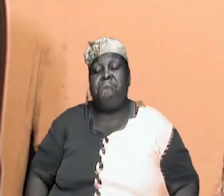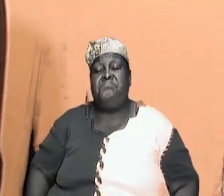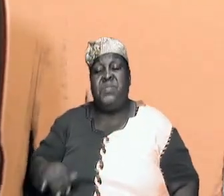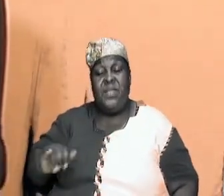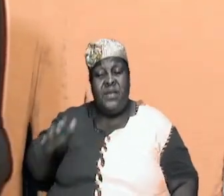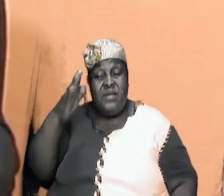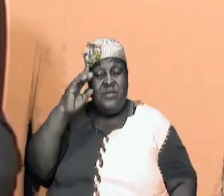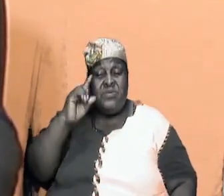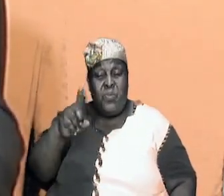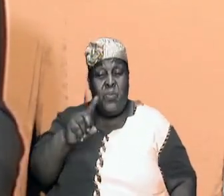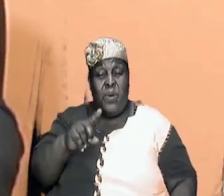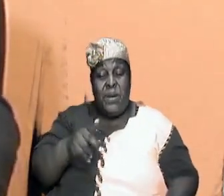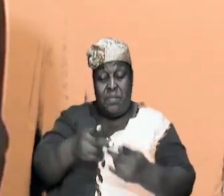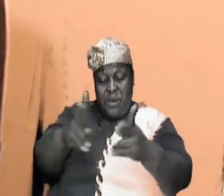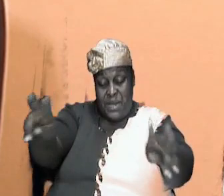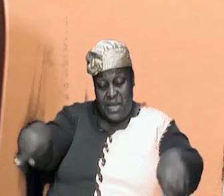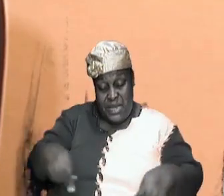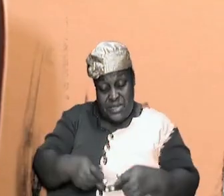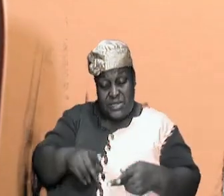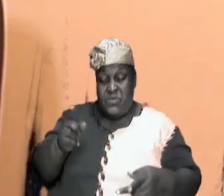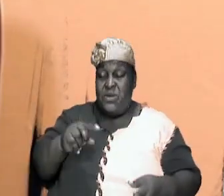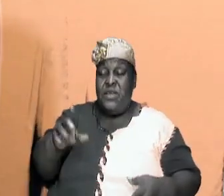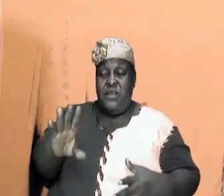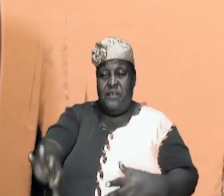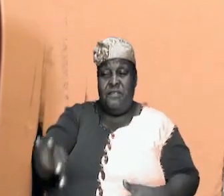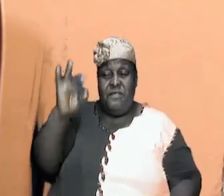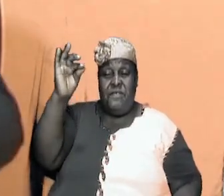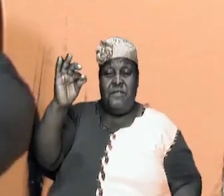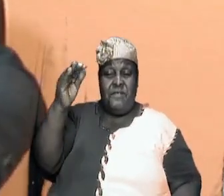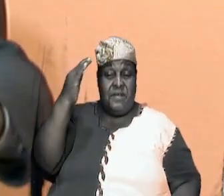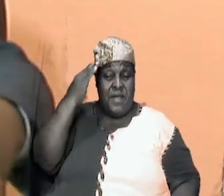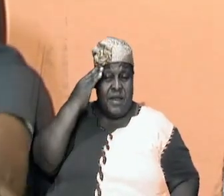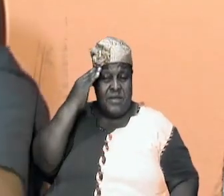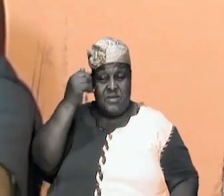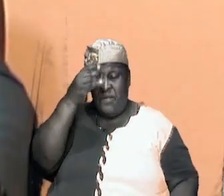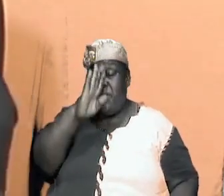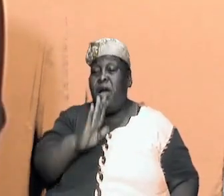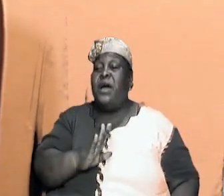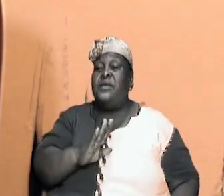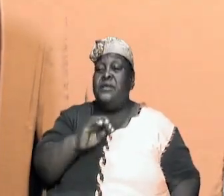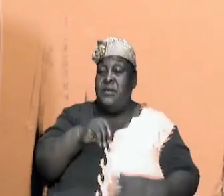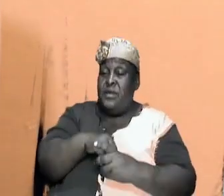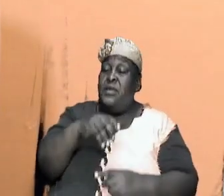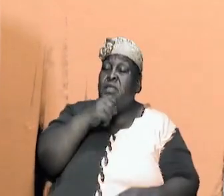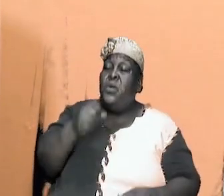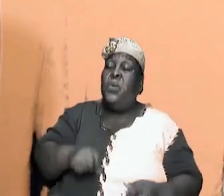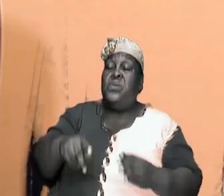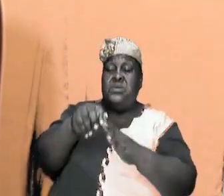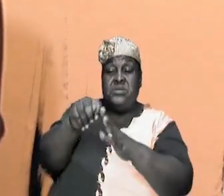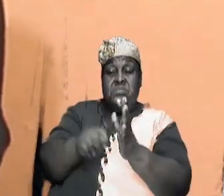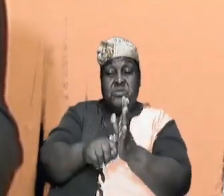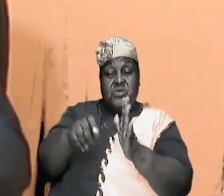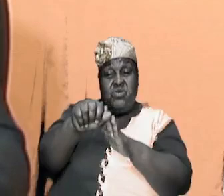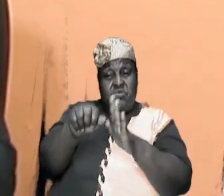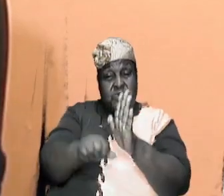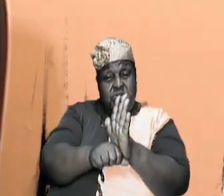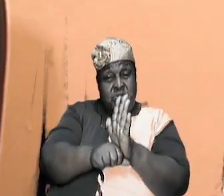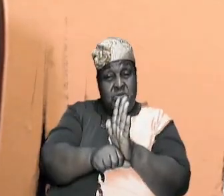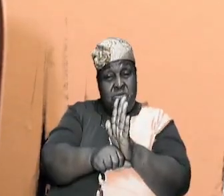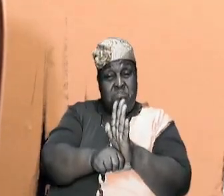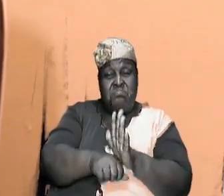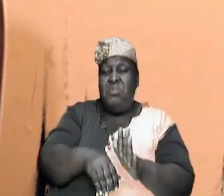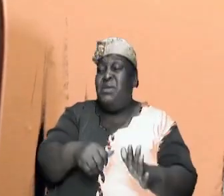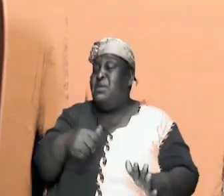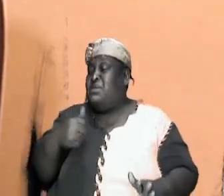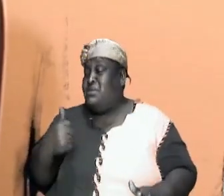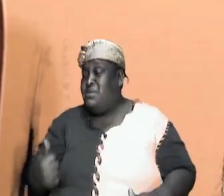one place where we can find knowledge of Christ, actually, in the Old Testament scriptures. But another